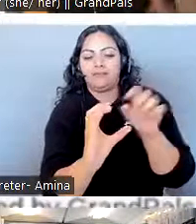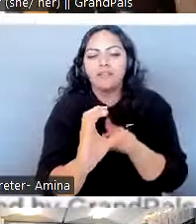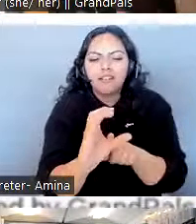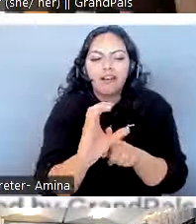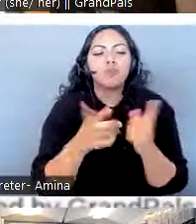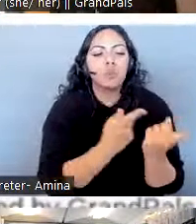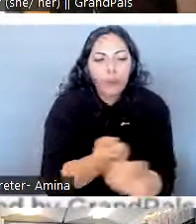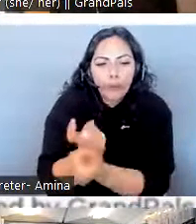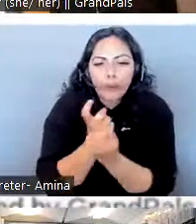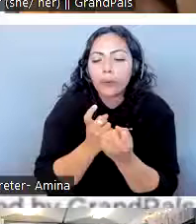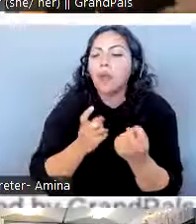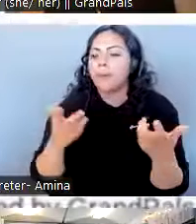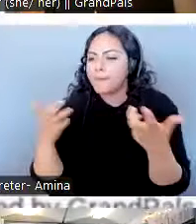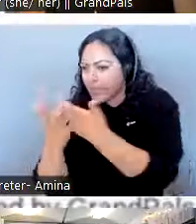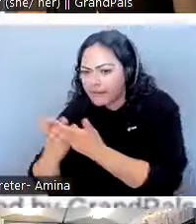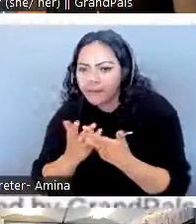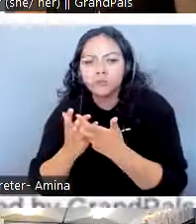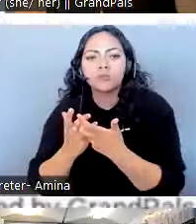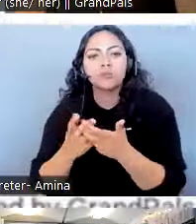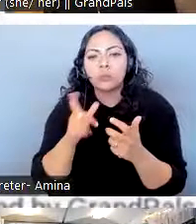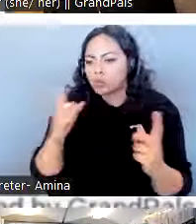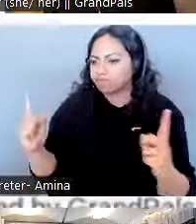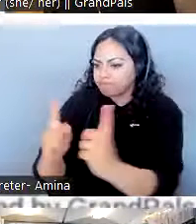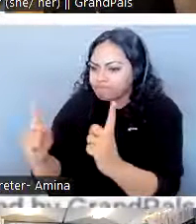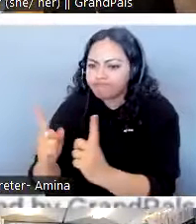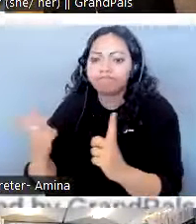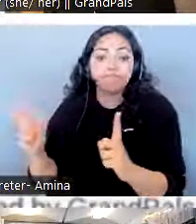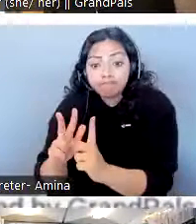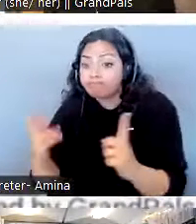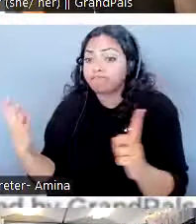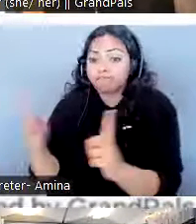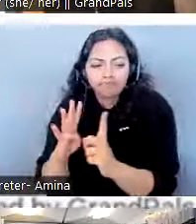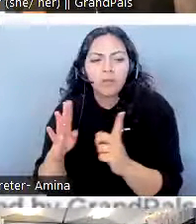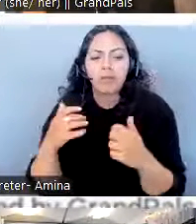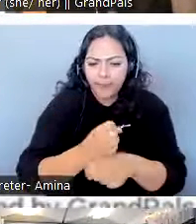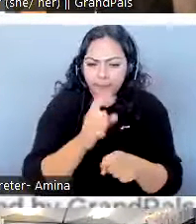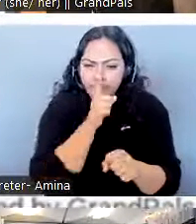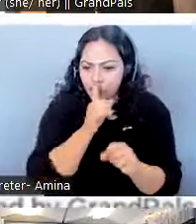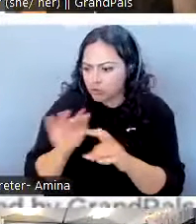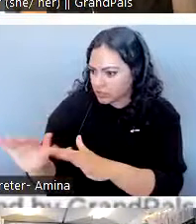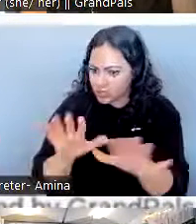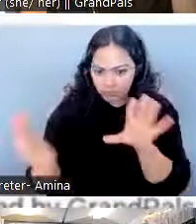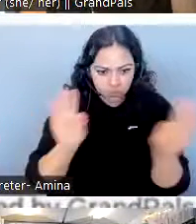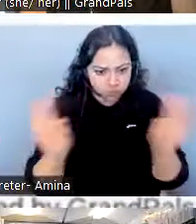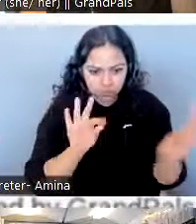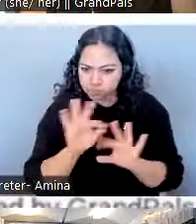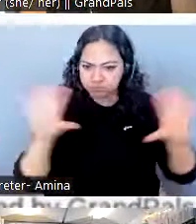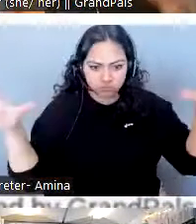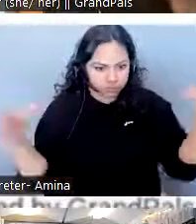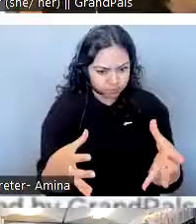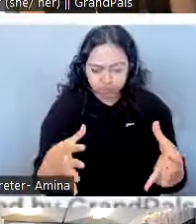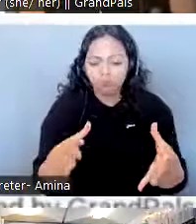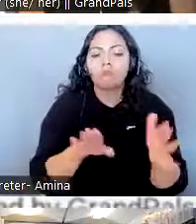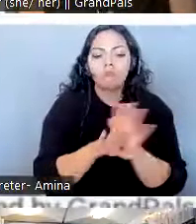So there is that vetting process to ensure that we have all the right folks at the table who can implement this